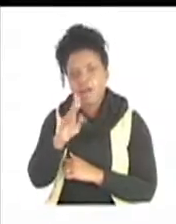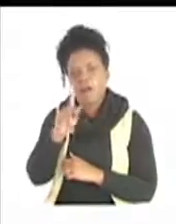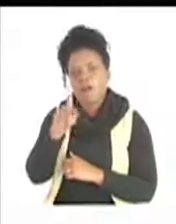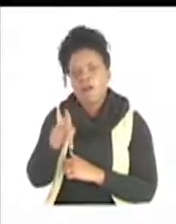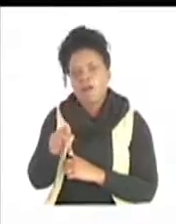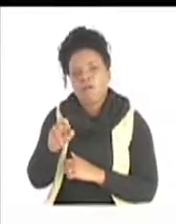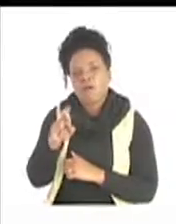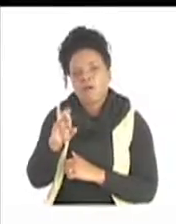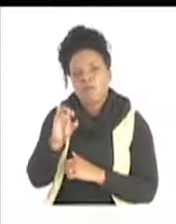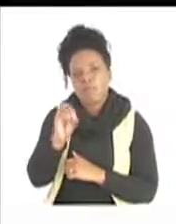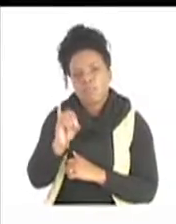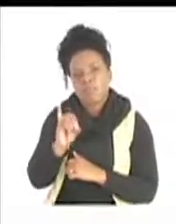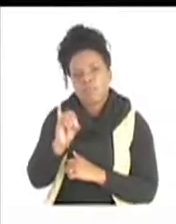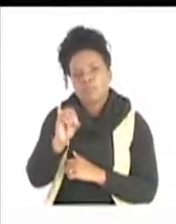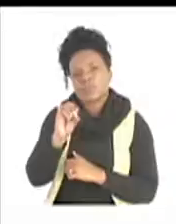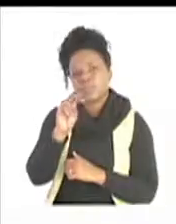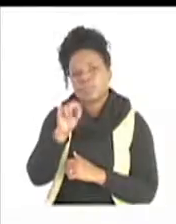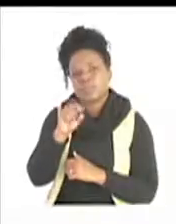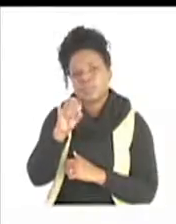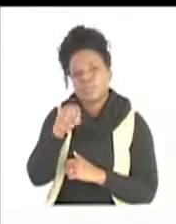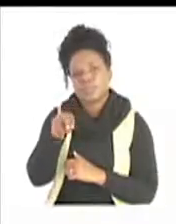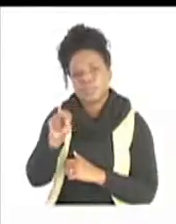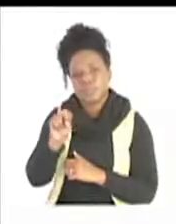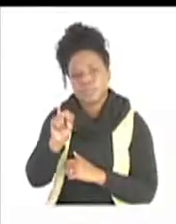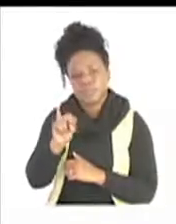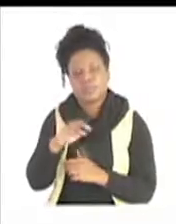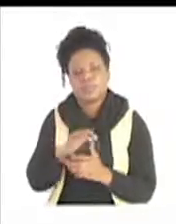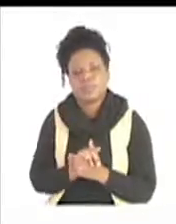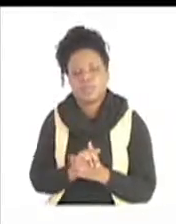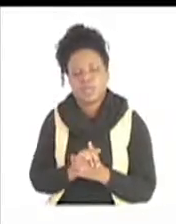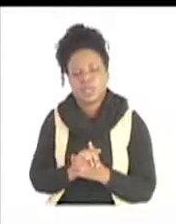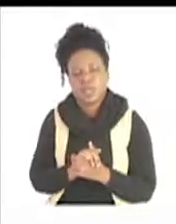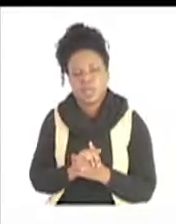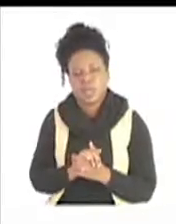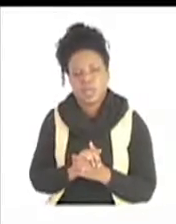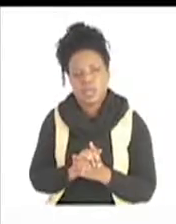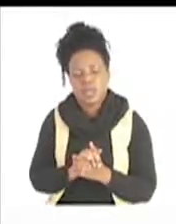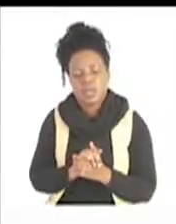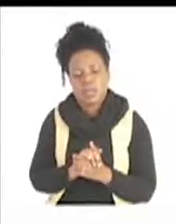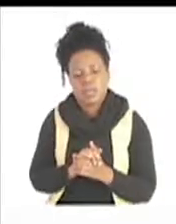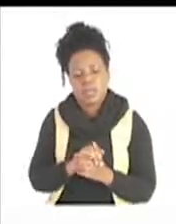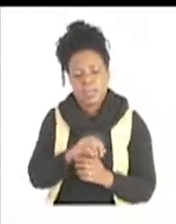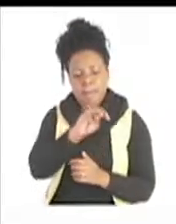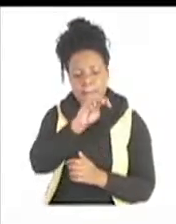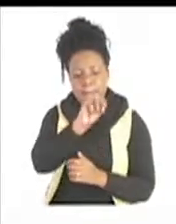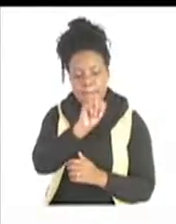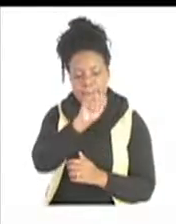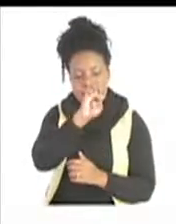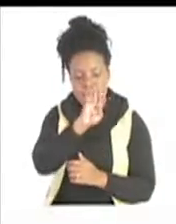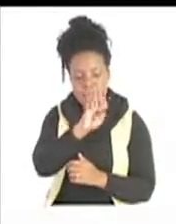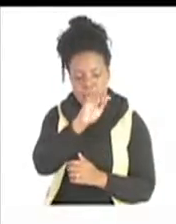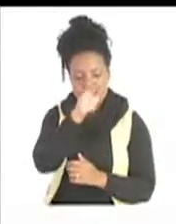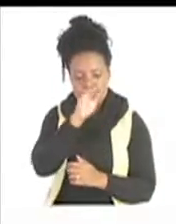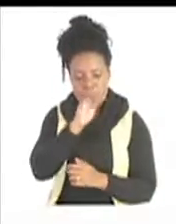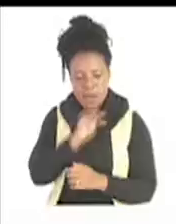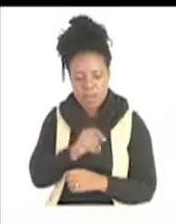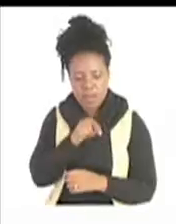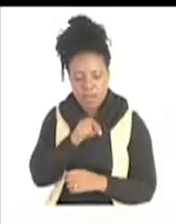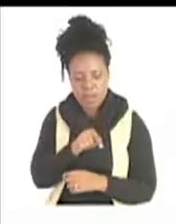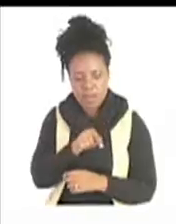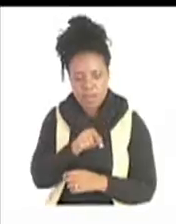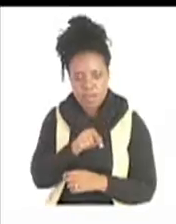for reflexive pronoun. Underneath me, you will have to